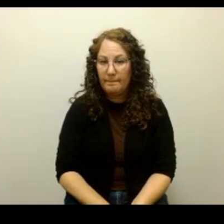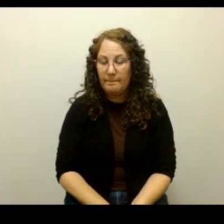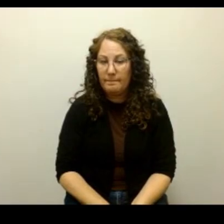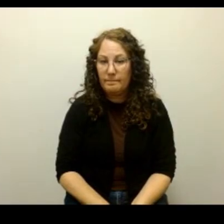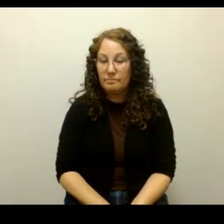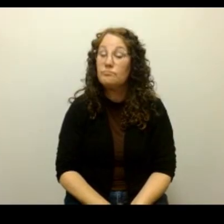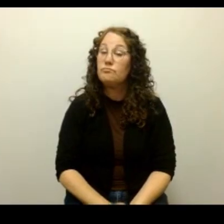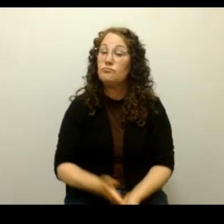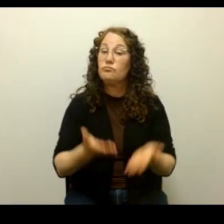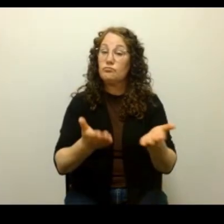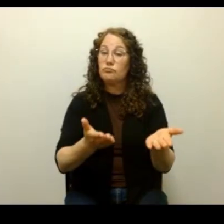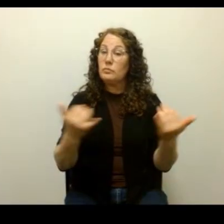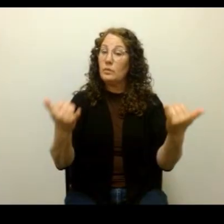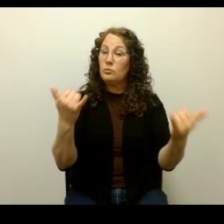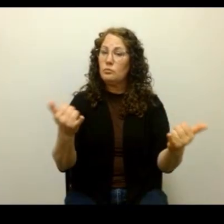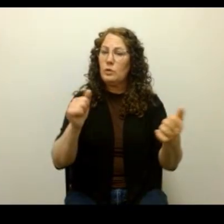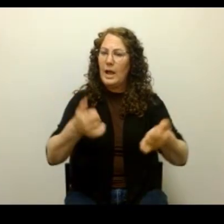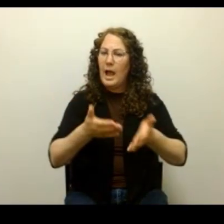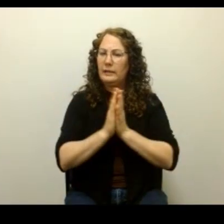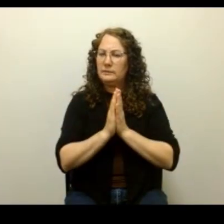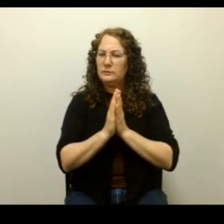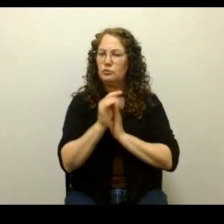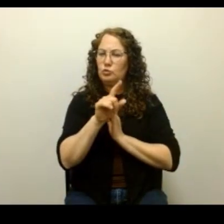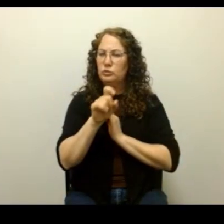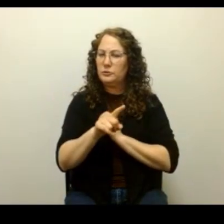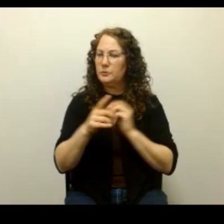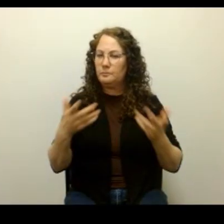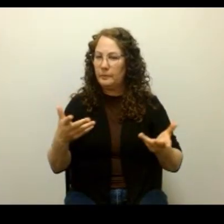So we can ask ourselves this question: